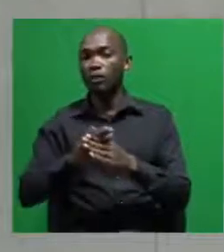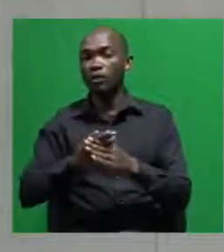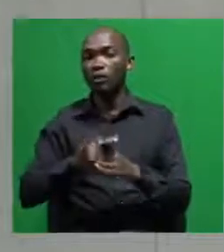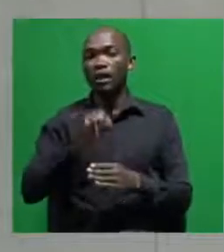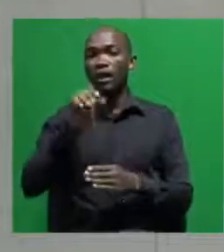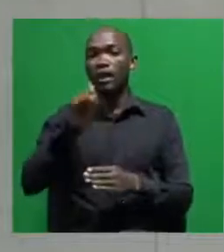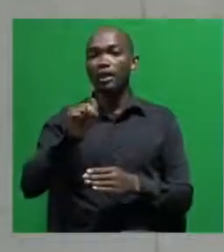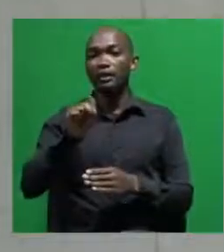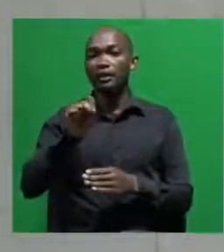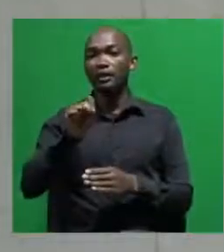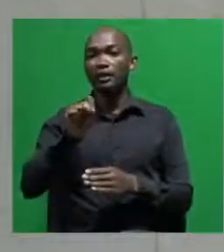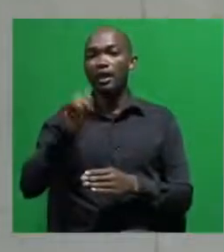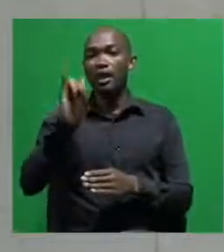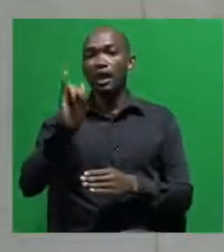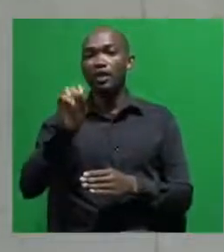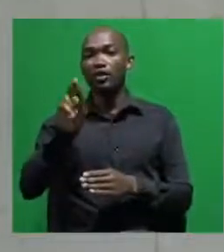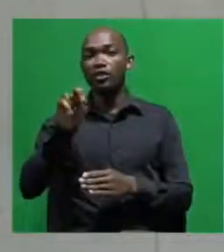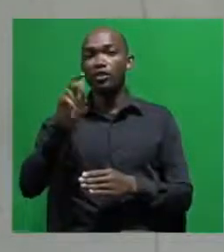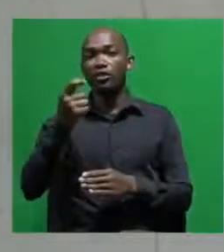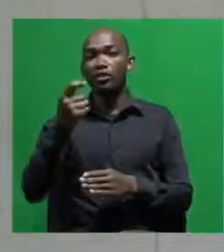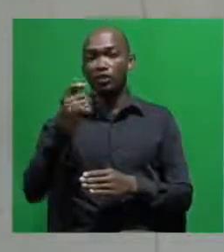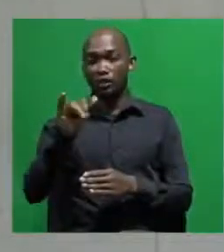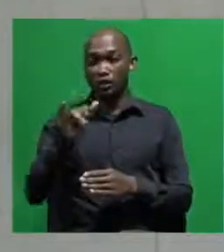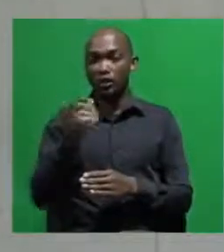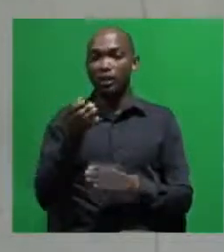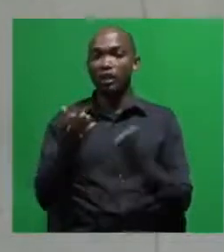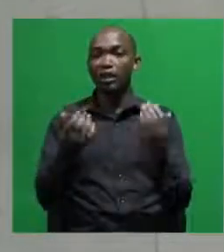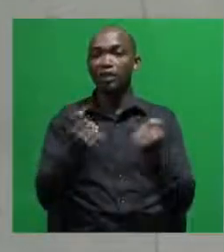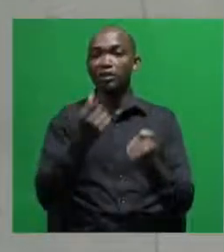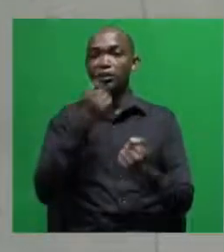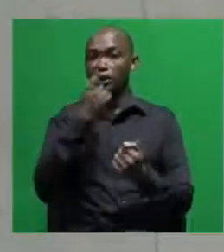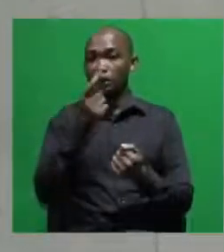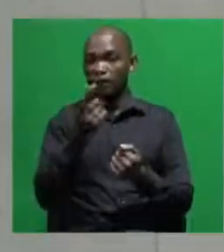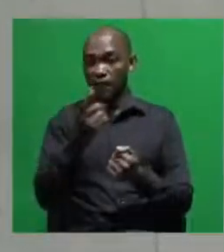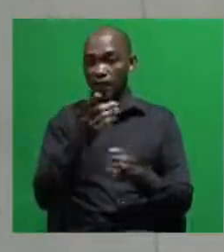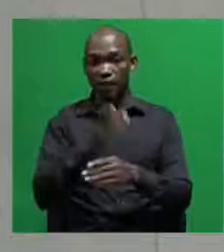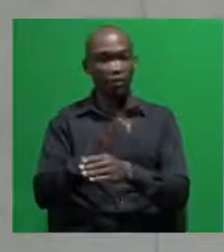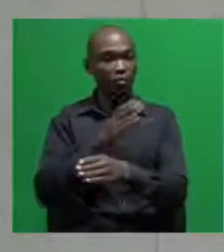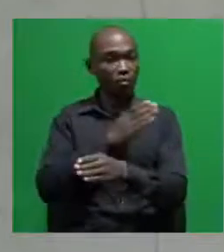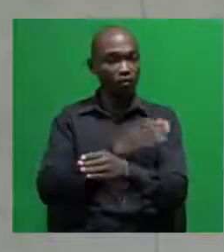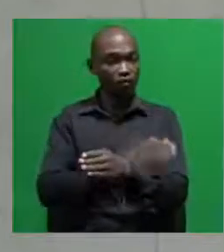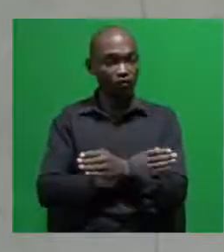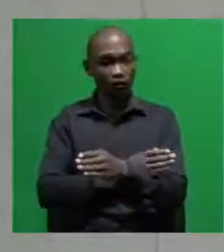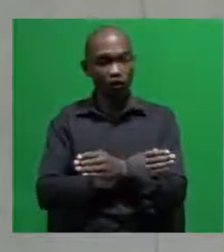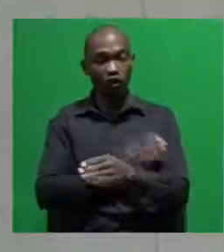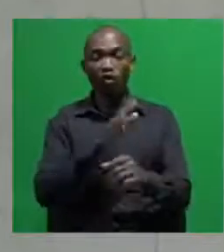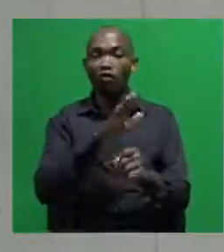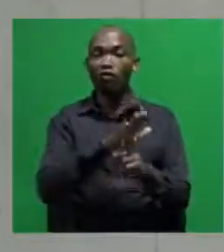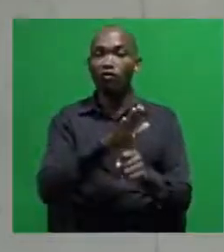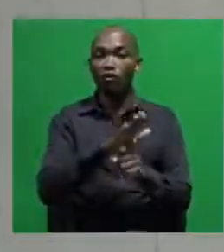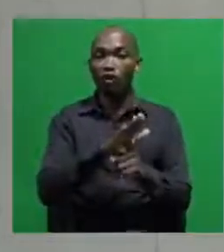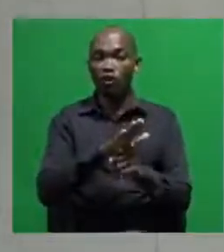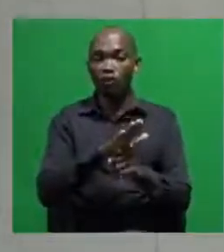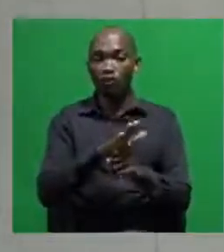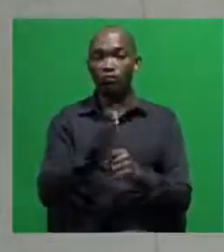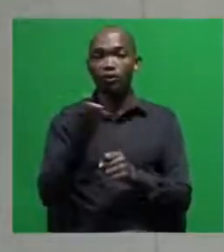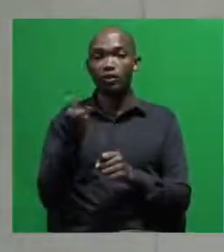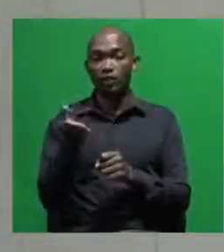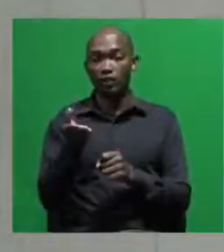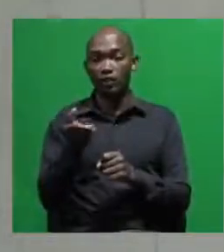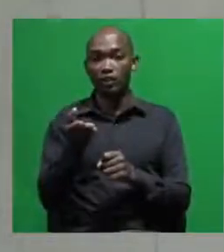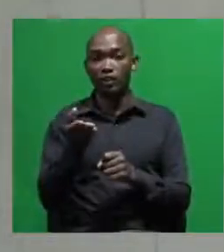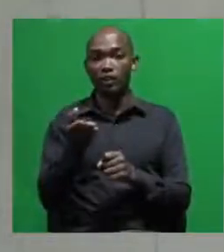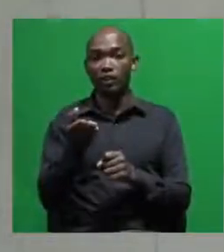the SI unit of volume? Of course, as we have said earlier, that volume is the derived